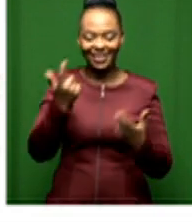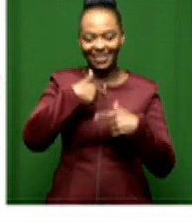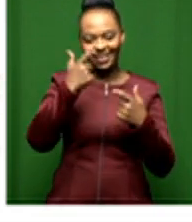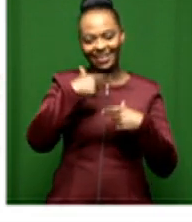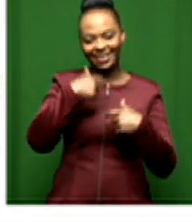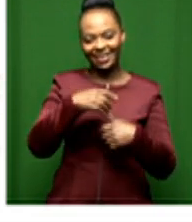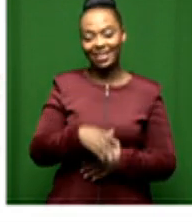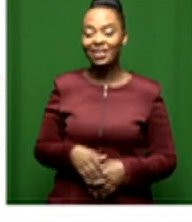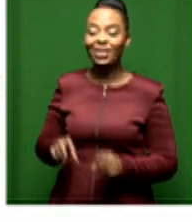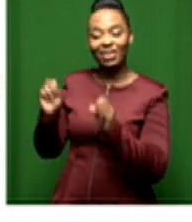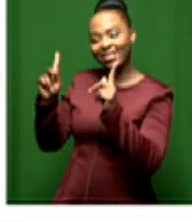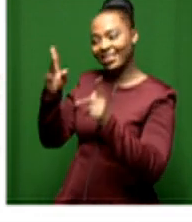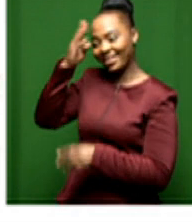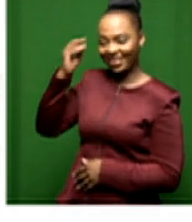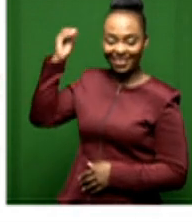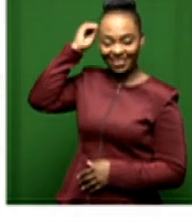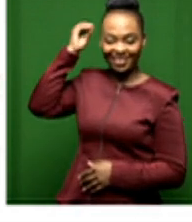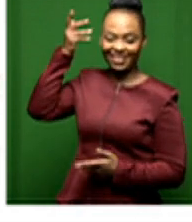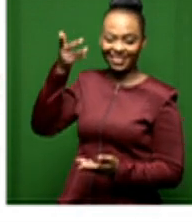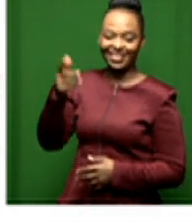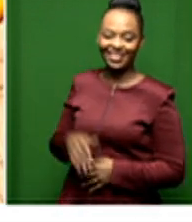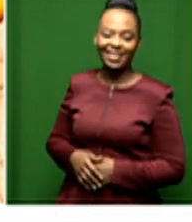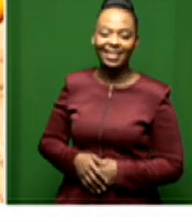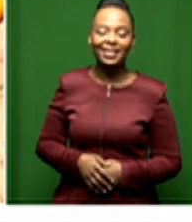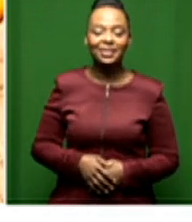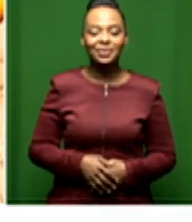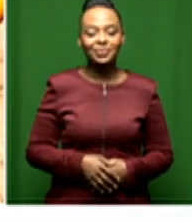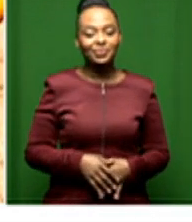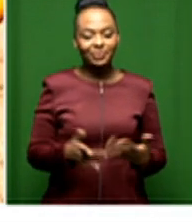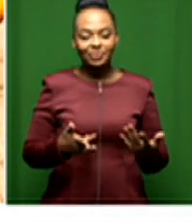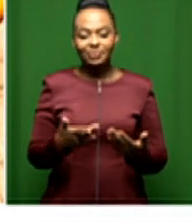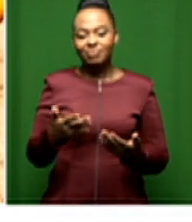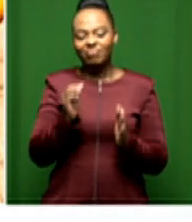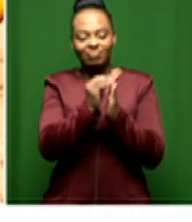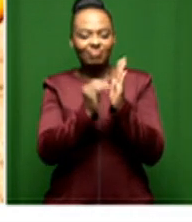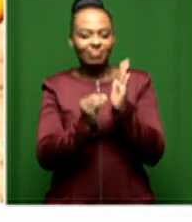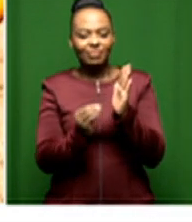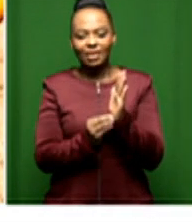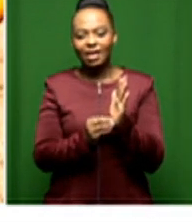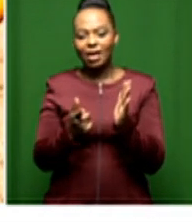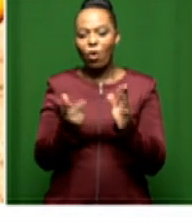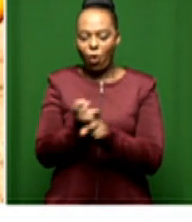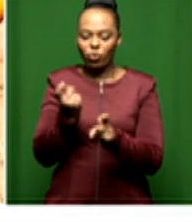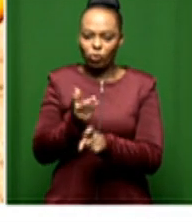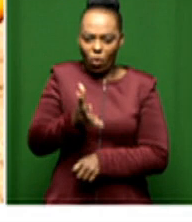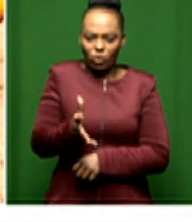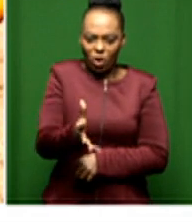taken. And what's that one ingredient that you can't go without?